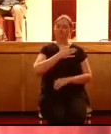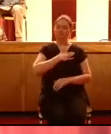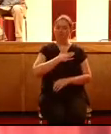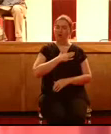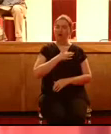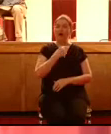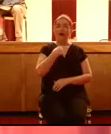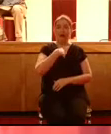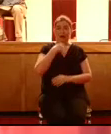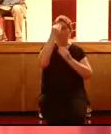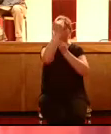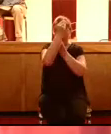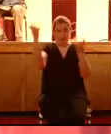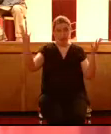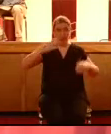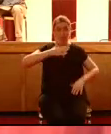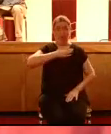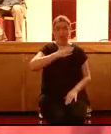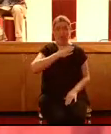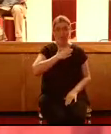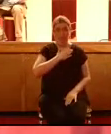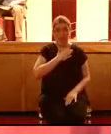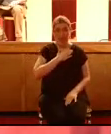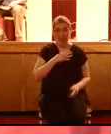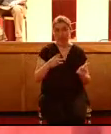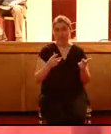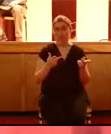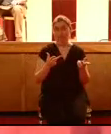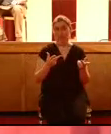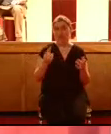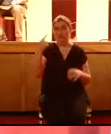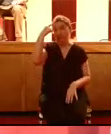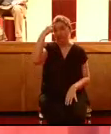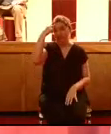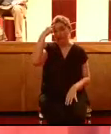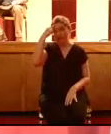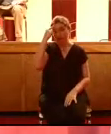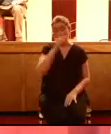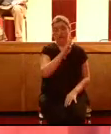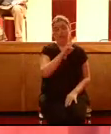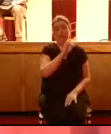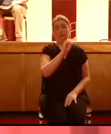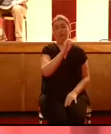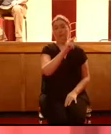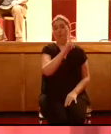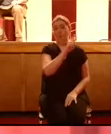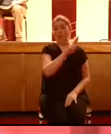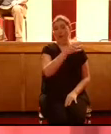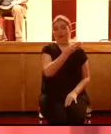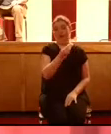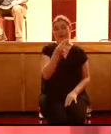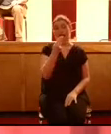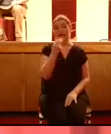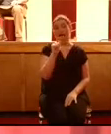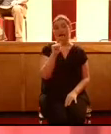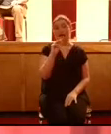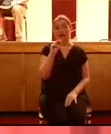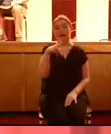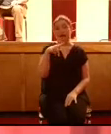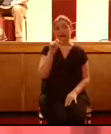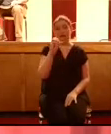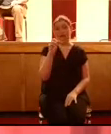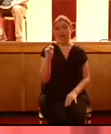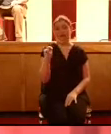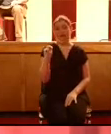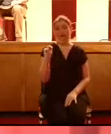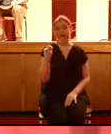Brooker and Hampton very clear. The statute says the school board will determine who